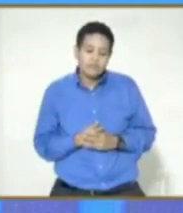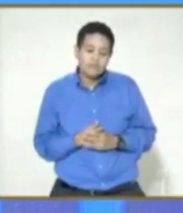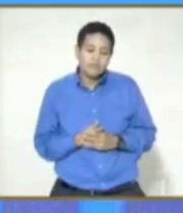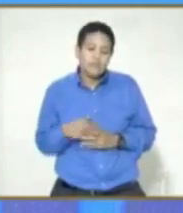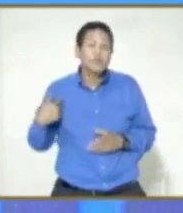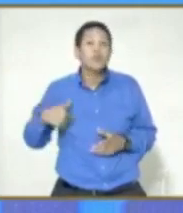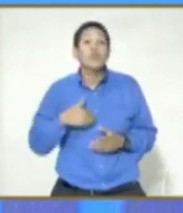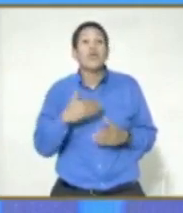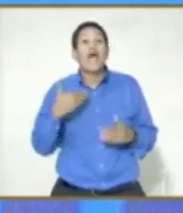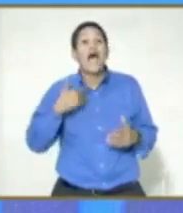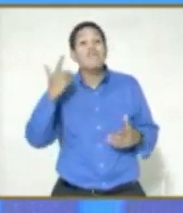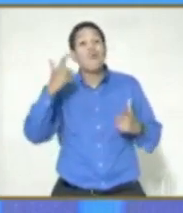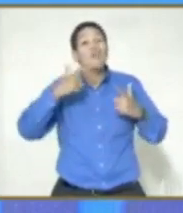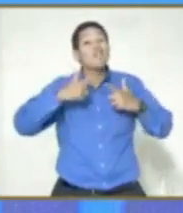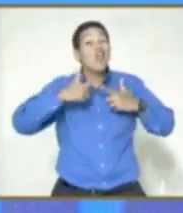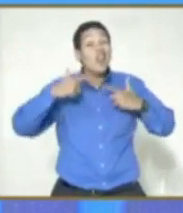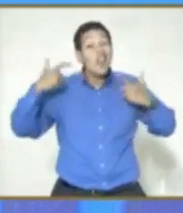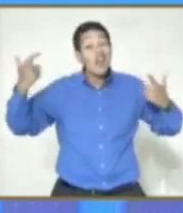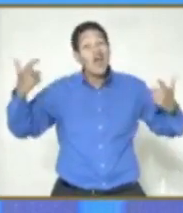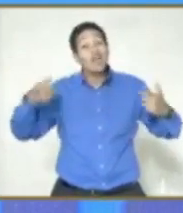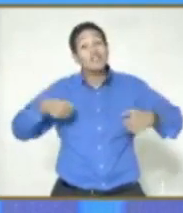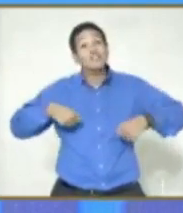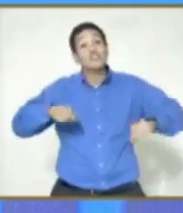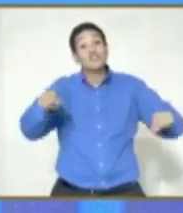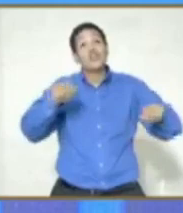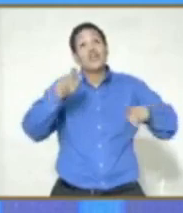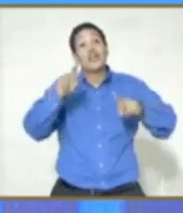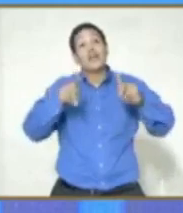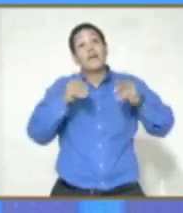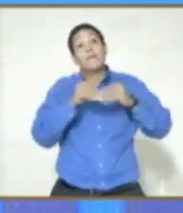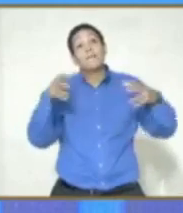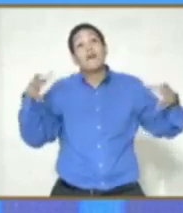street population in this part